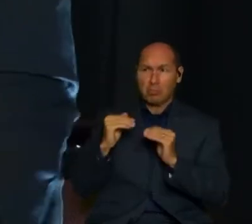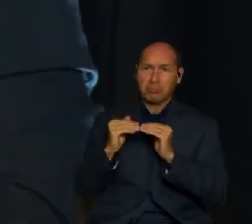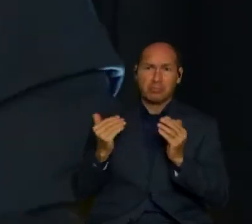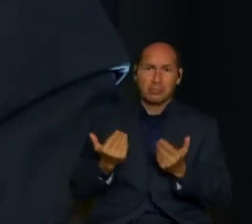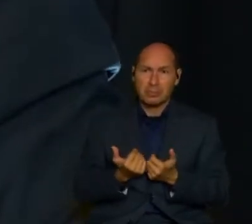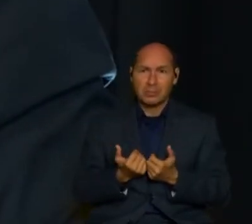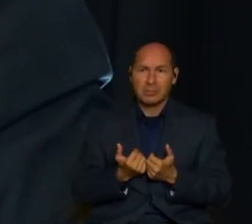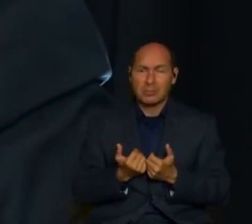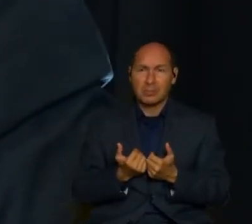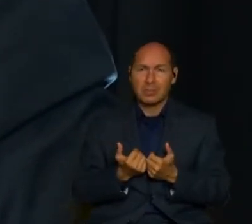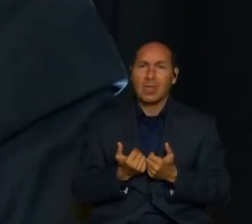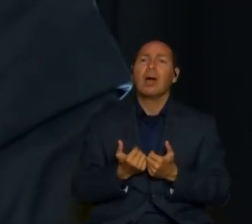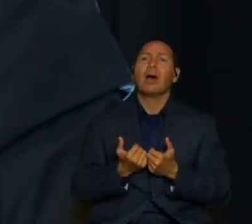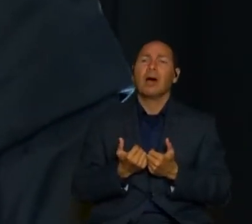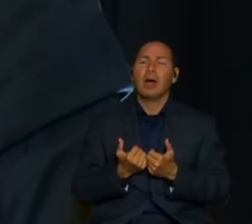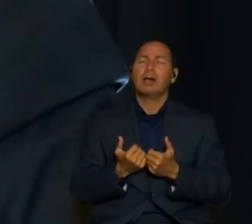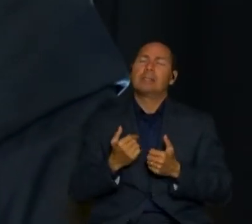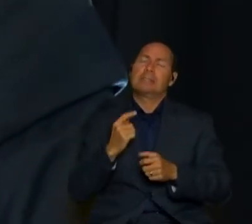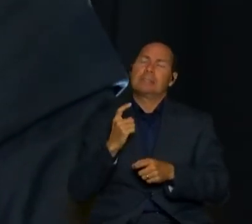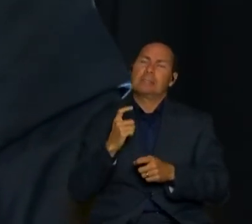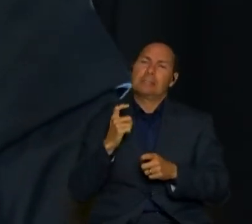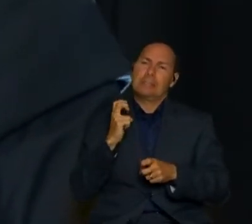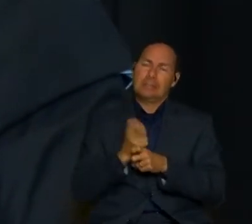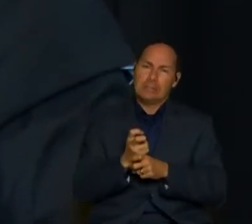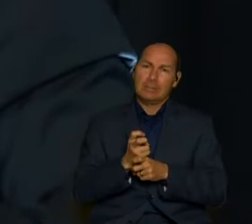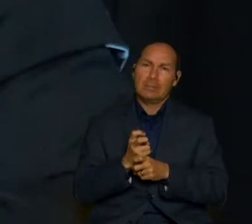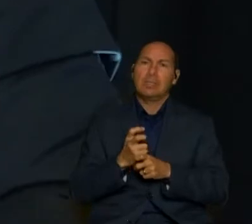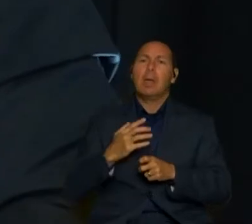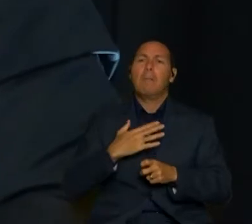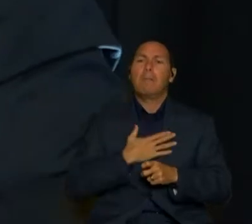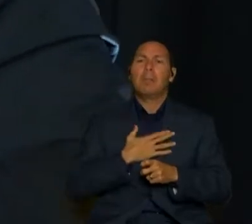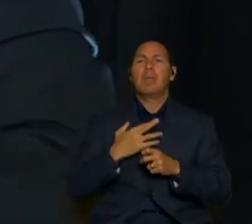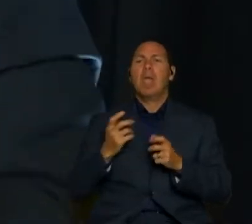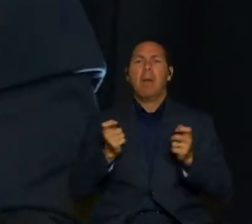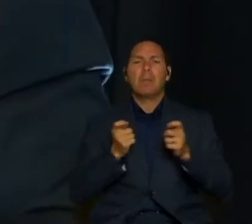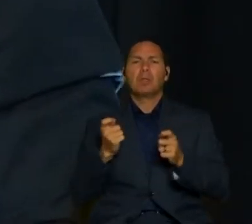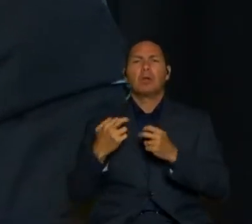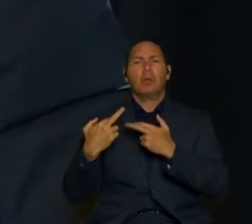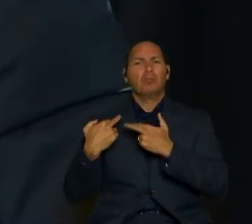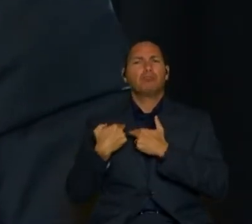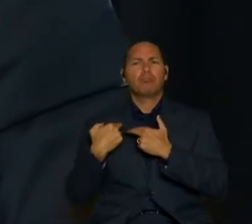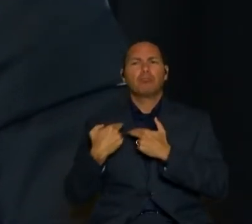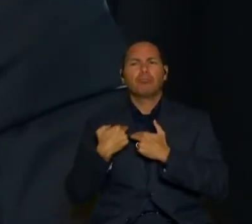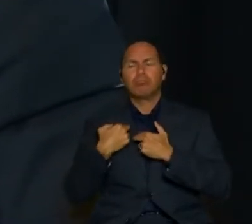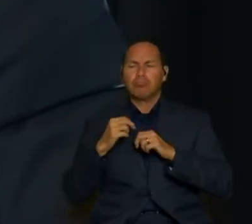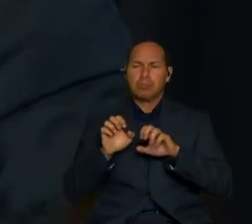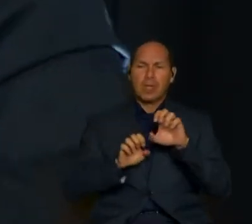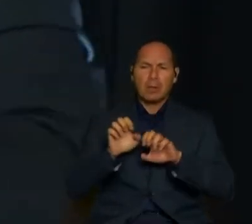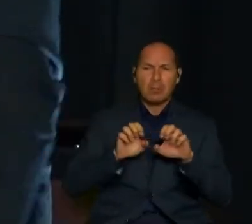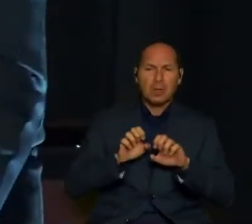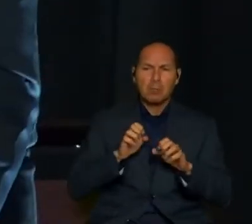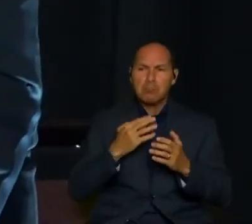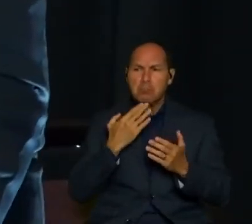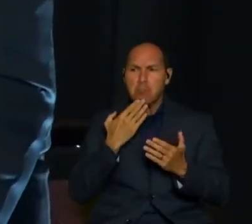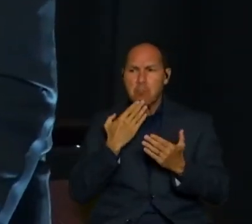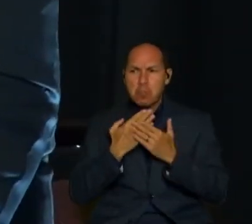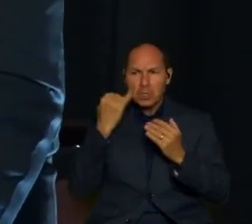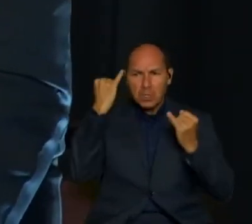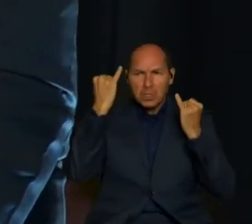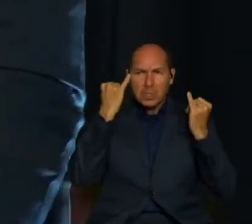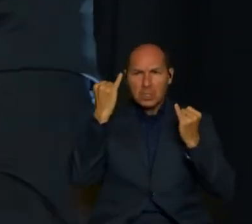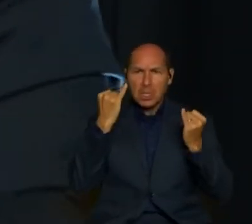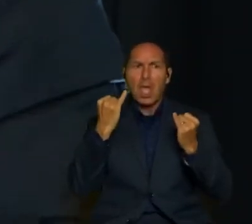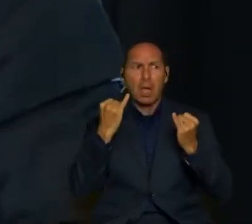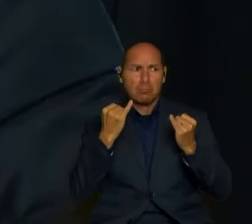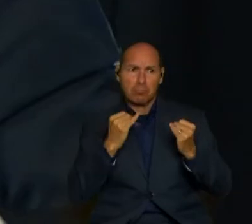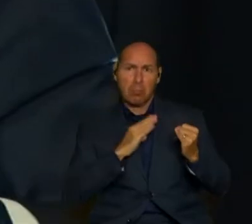previously stated, my administration responsibly evaluates all good ideas, including those proposed by the Oversight